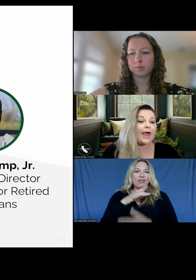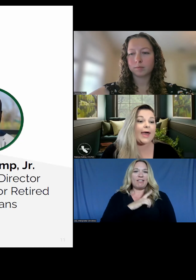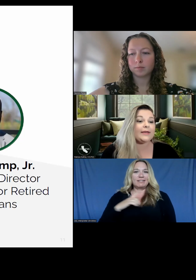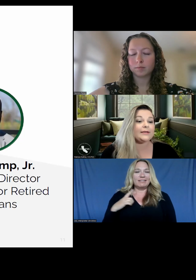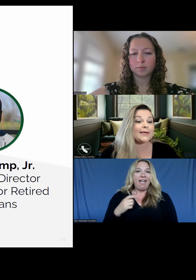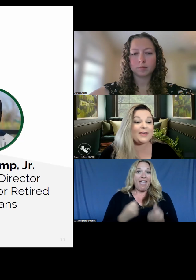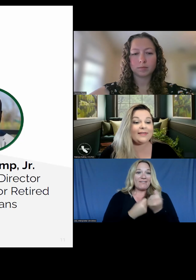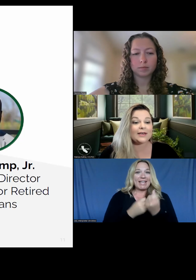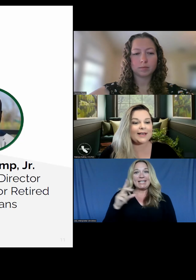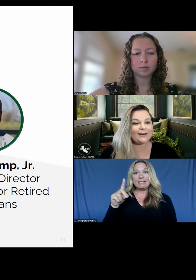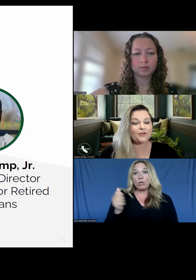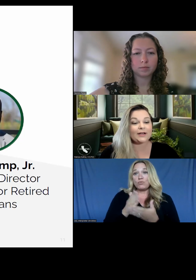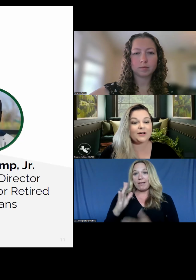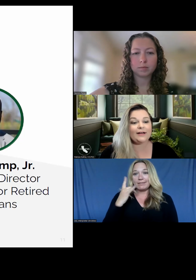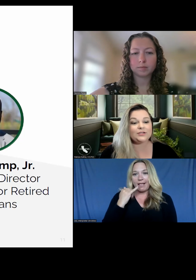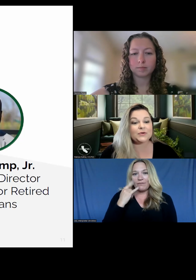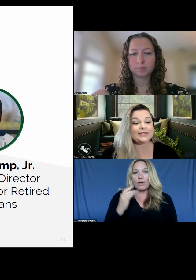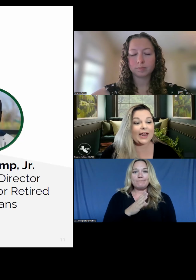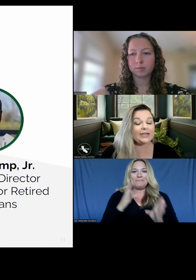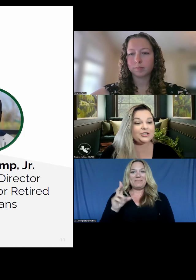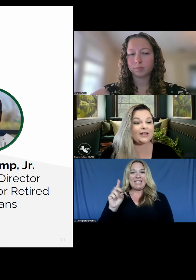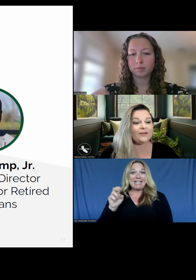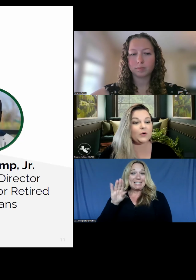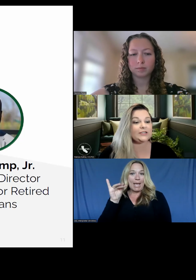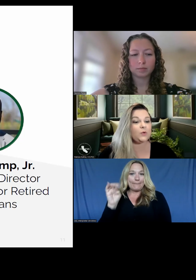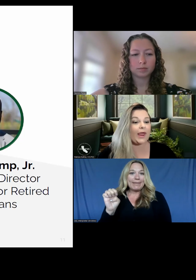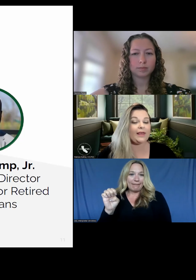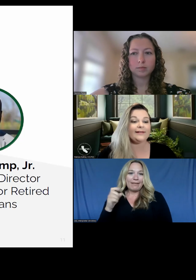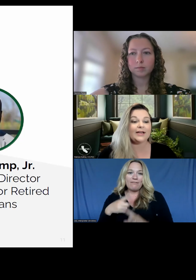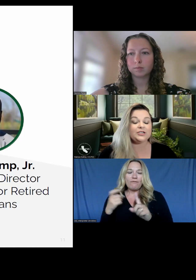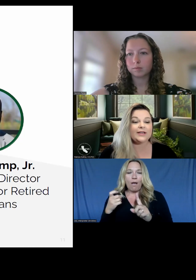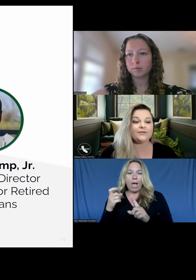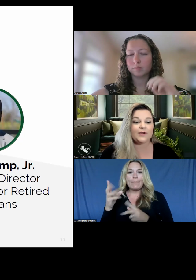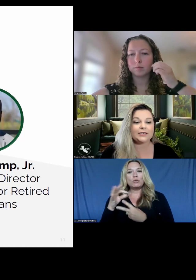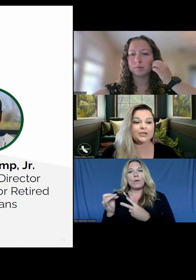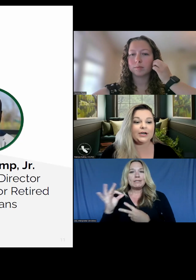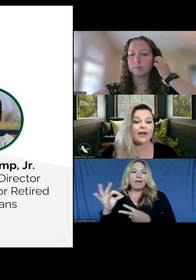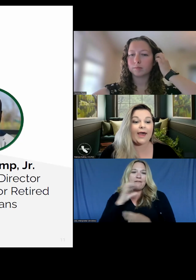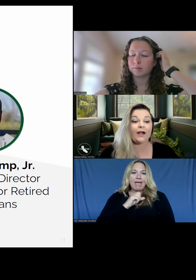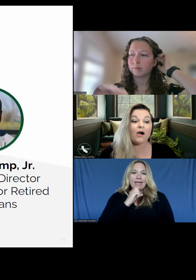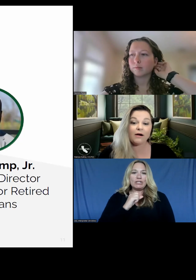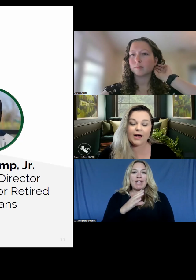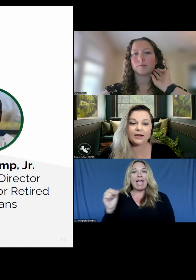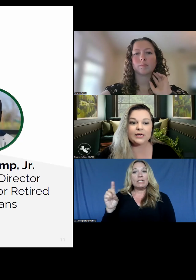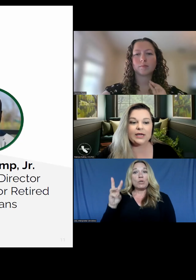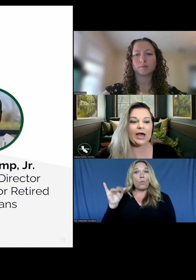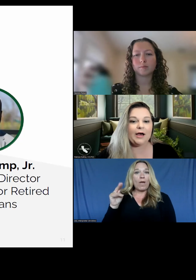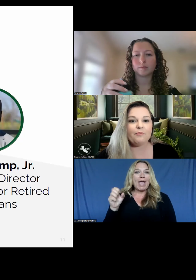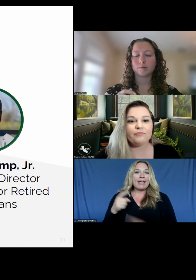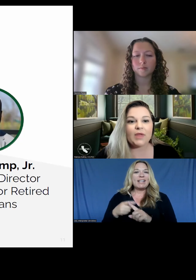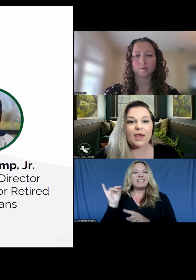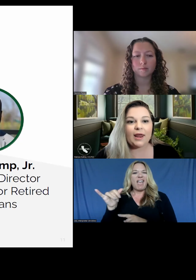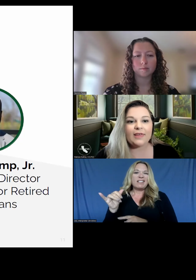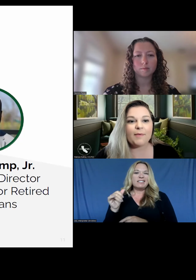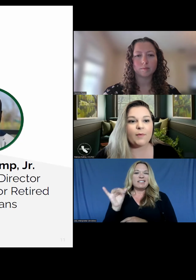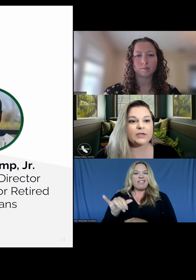California, and Debbie, the Executive Director at Choice and Aging, and of course, Dwayne, the Legislative Director at CARA.